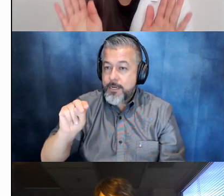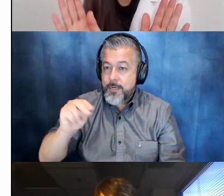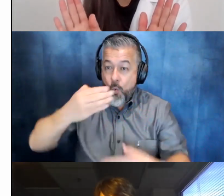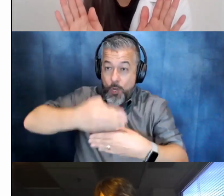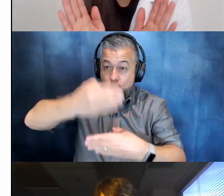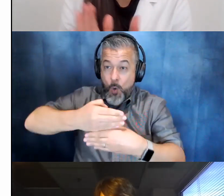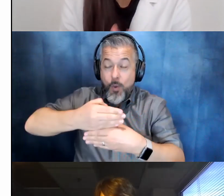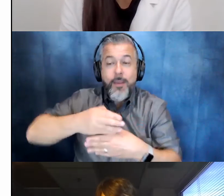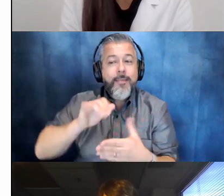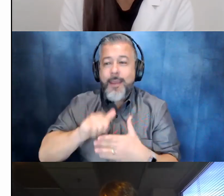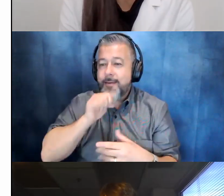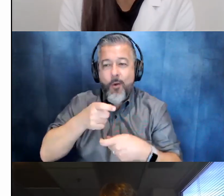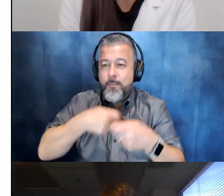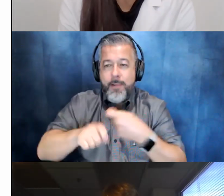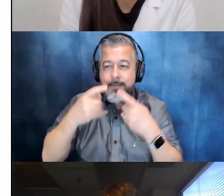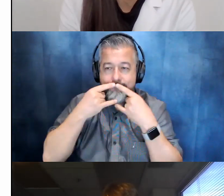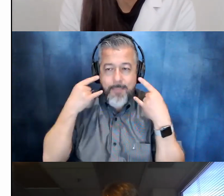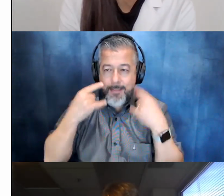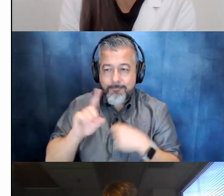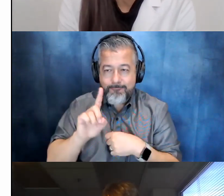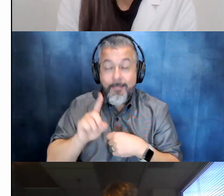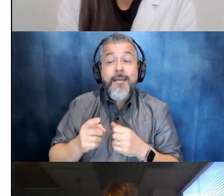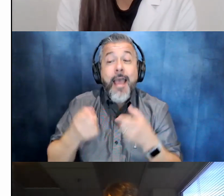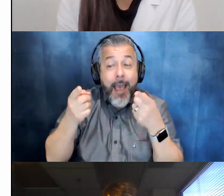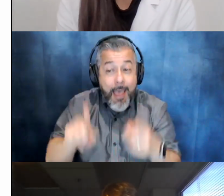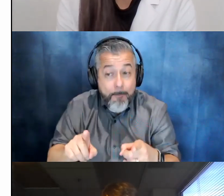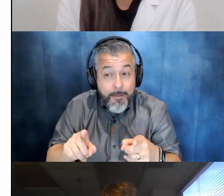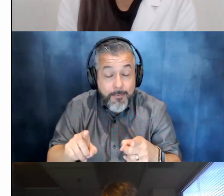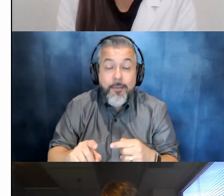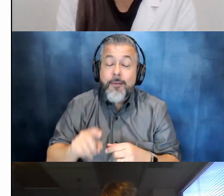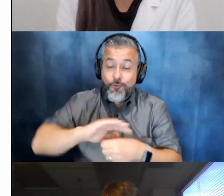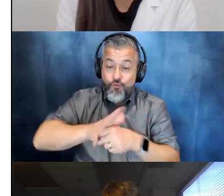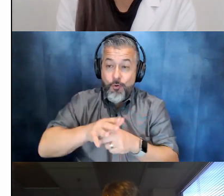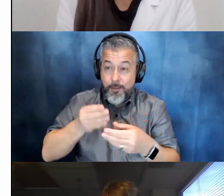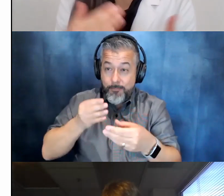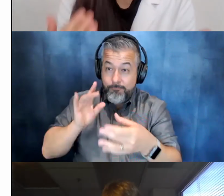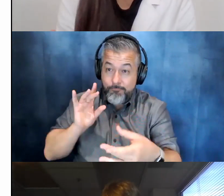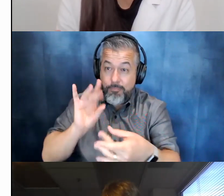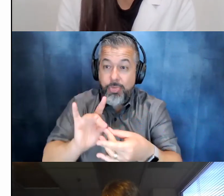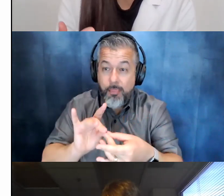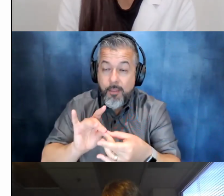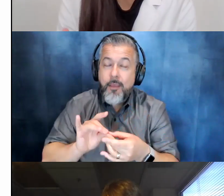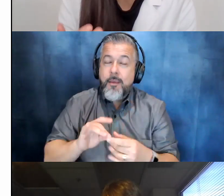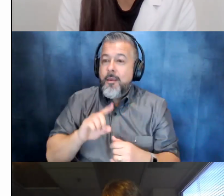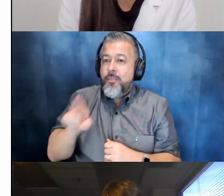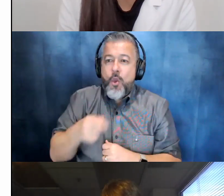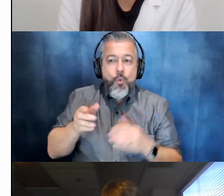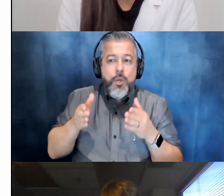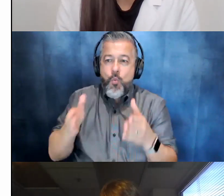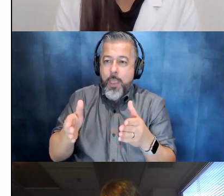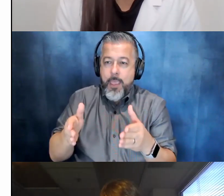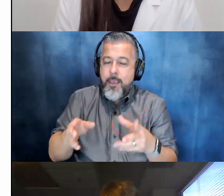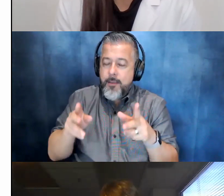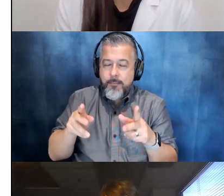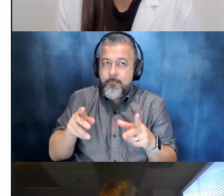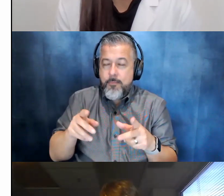actually had an instance of coronavirus where the only way we could think of that the person got it